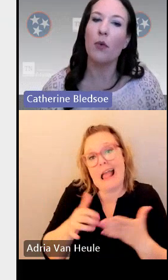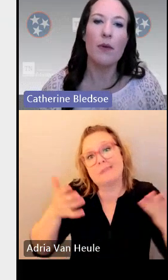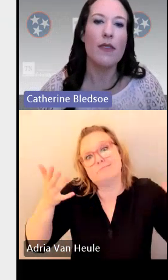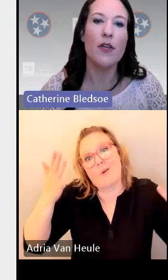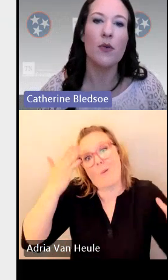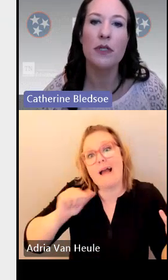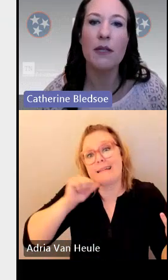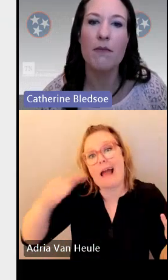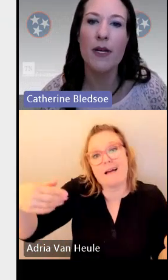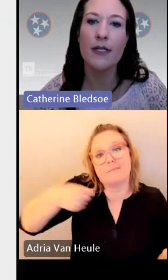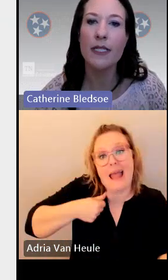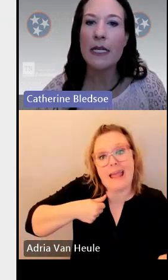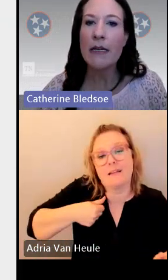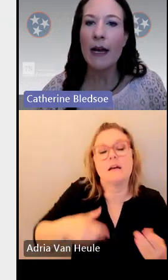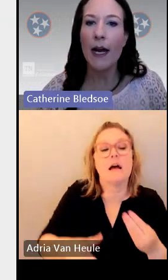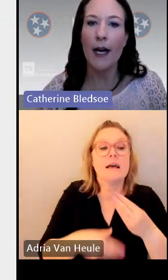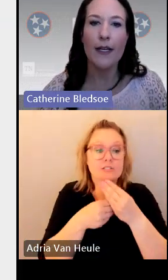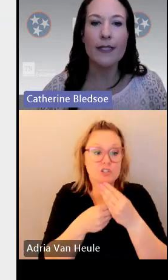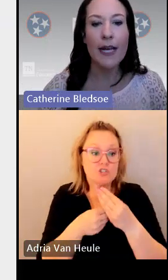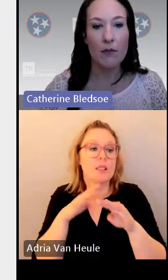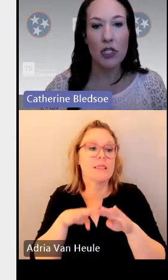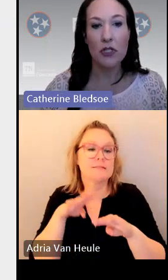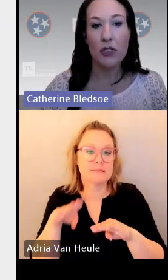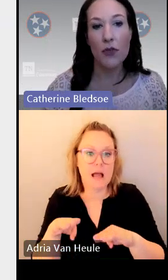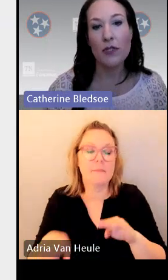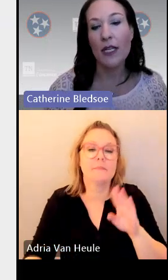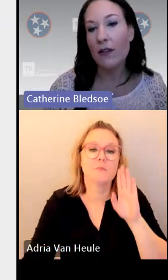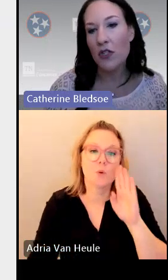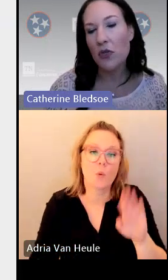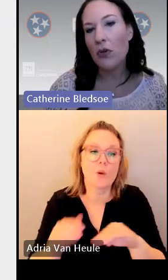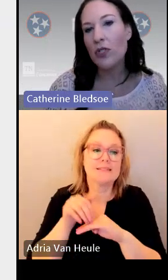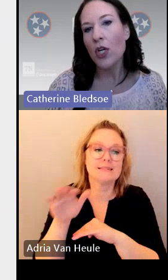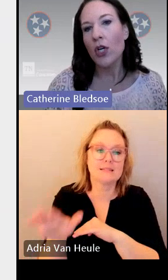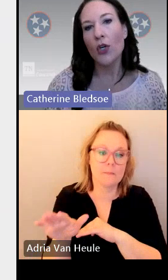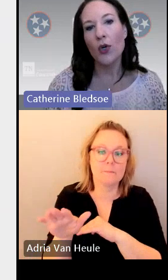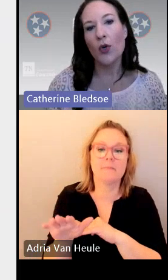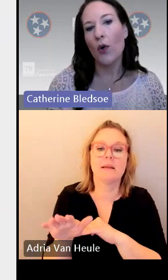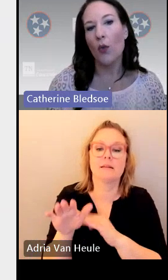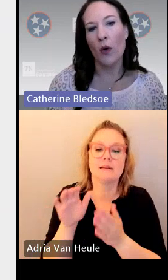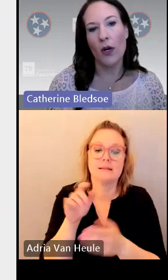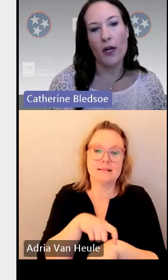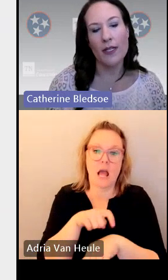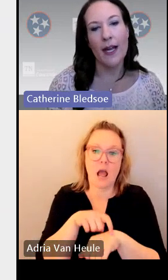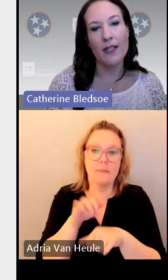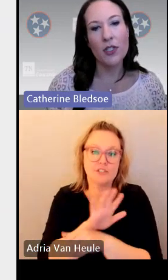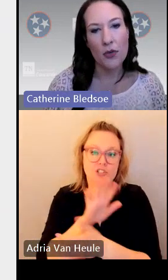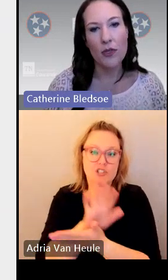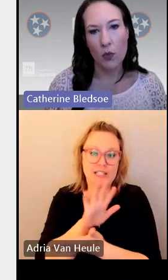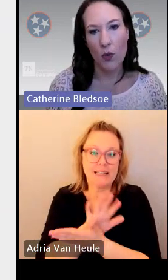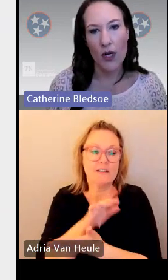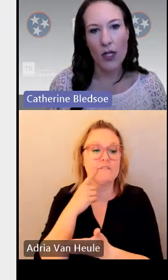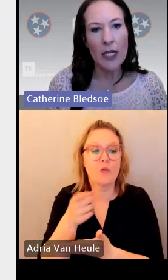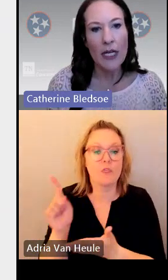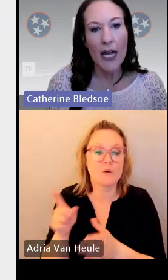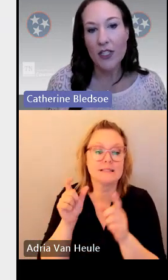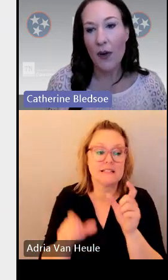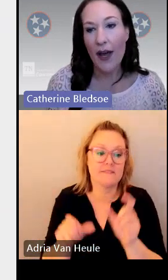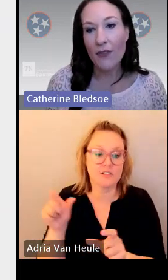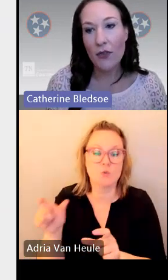additional step will be that you will submit timesheets for those individuals who were assigned to this